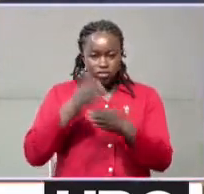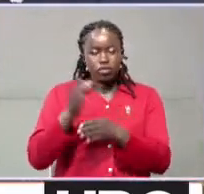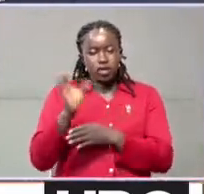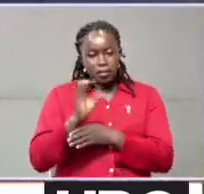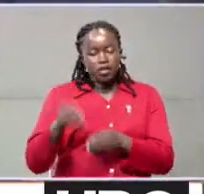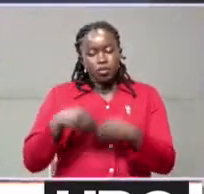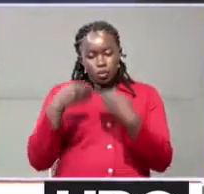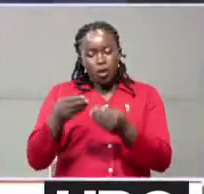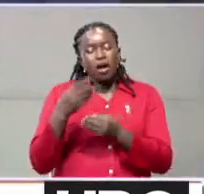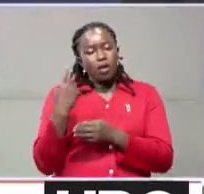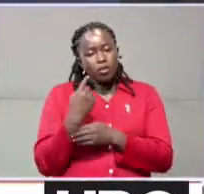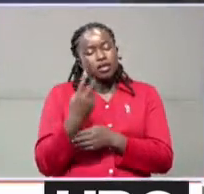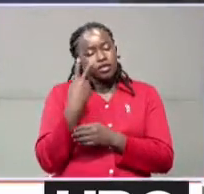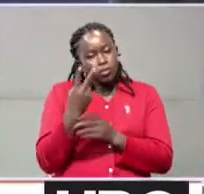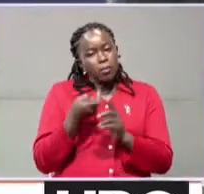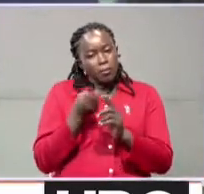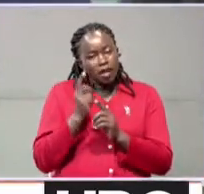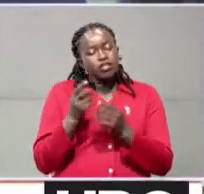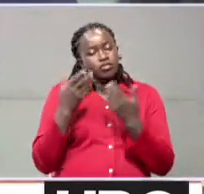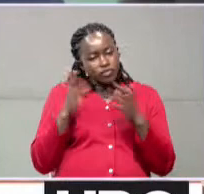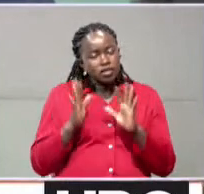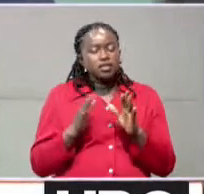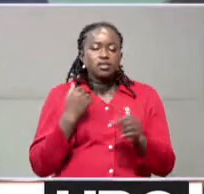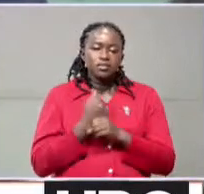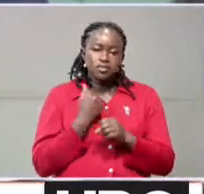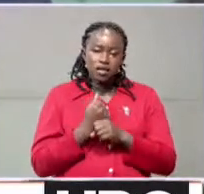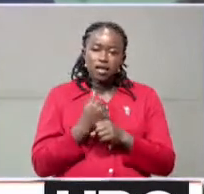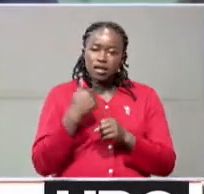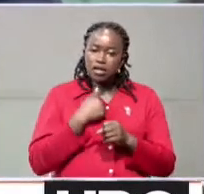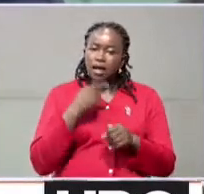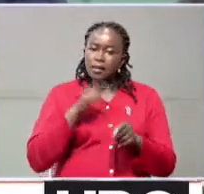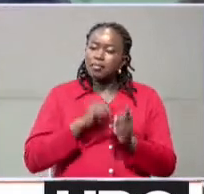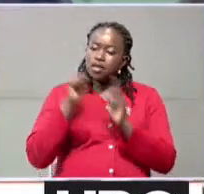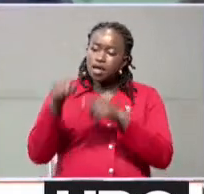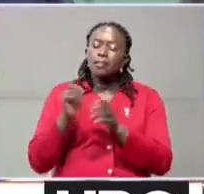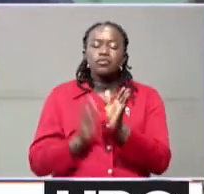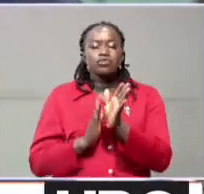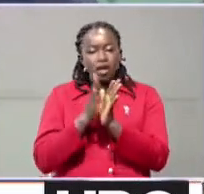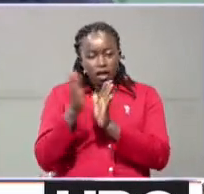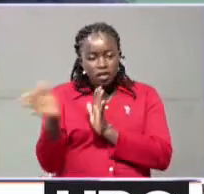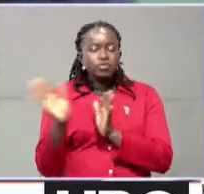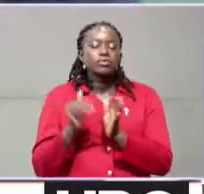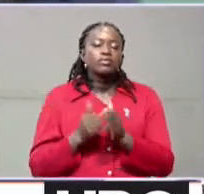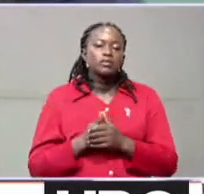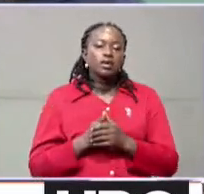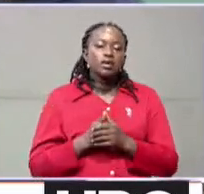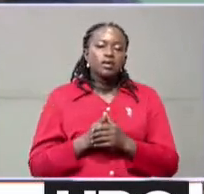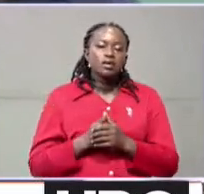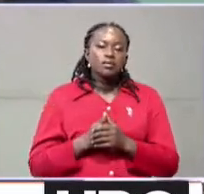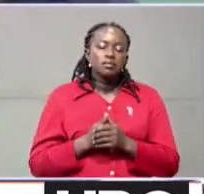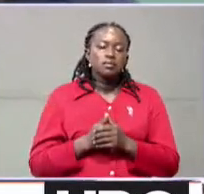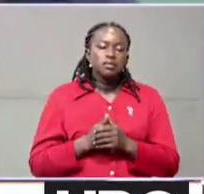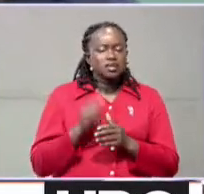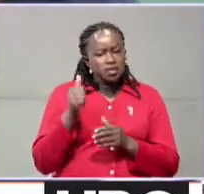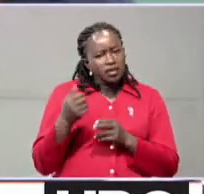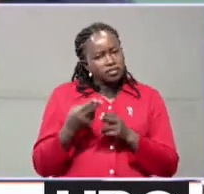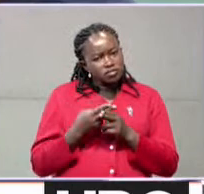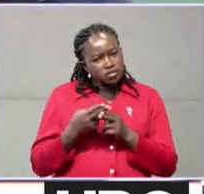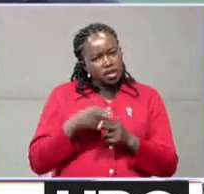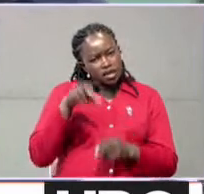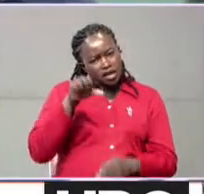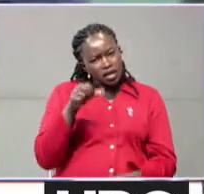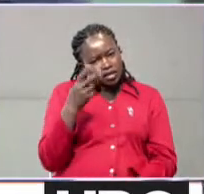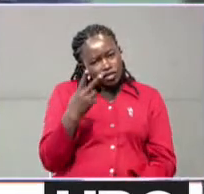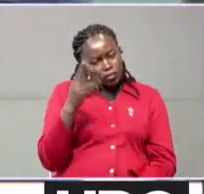complete the work by the time i was in nakasangora he was almost 92